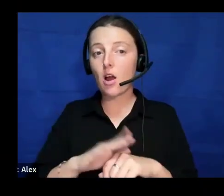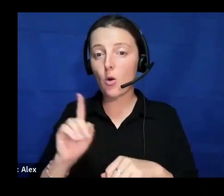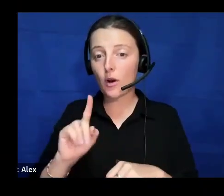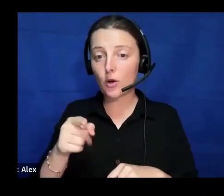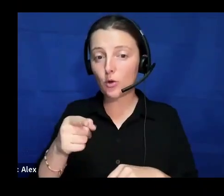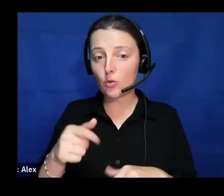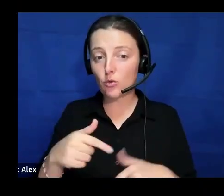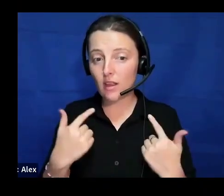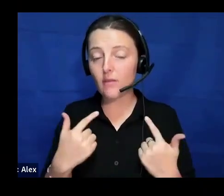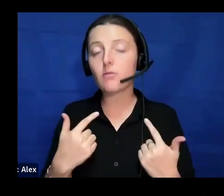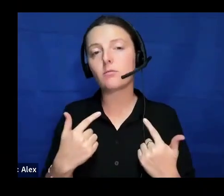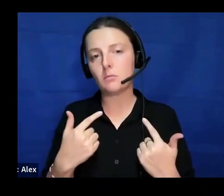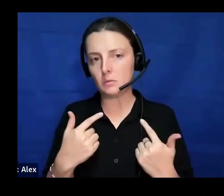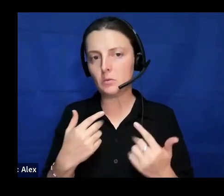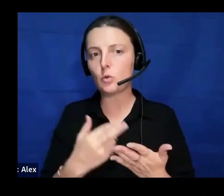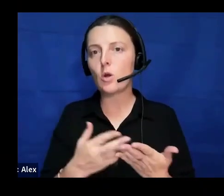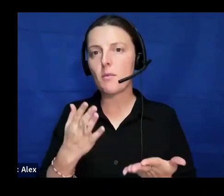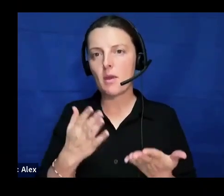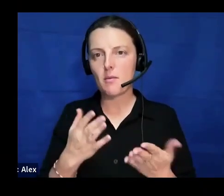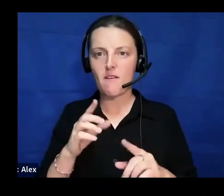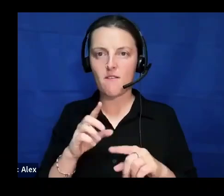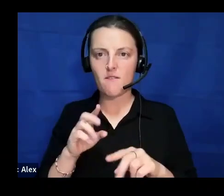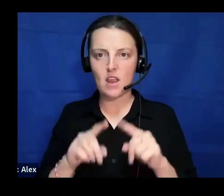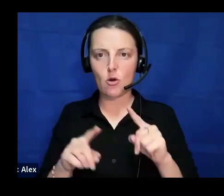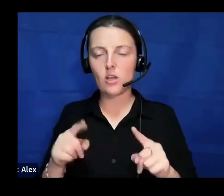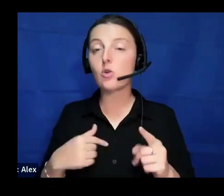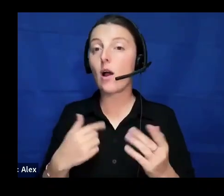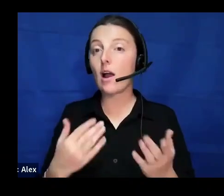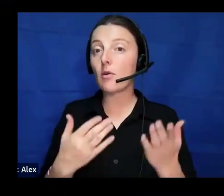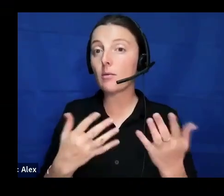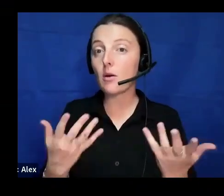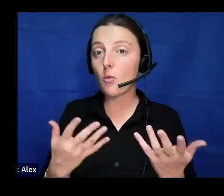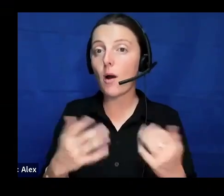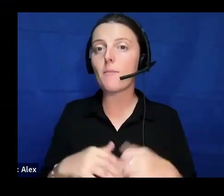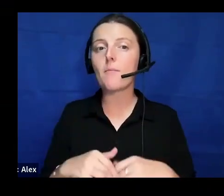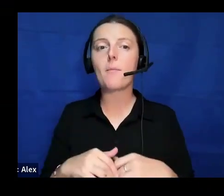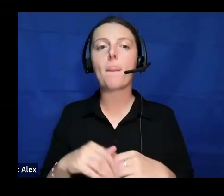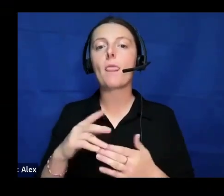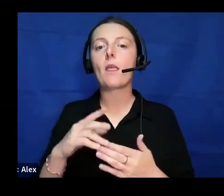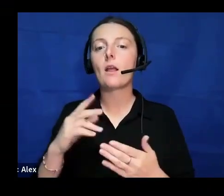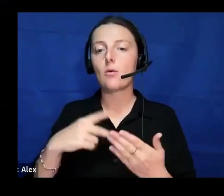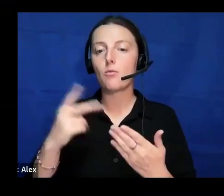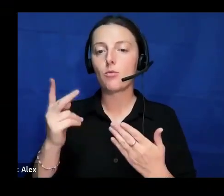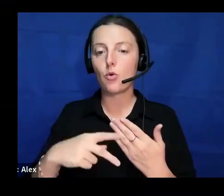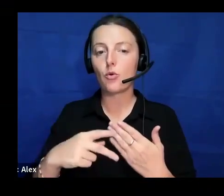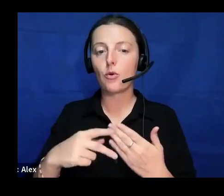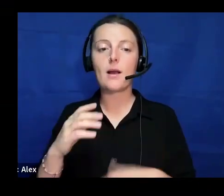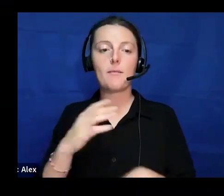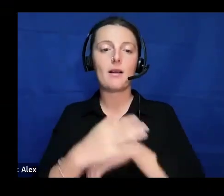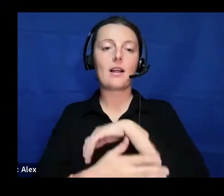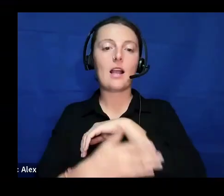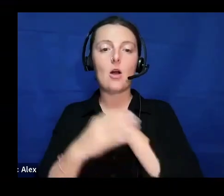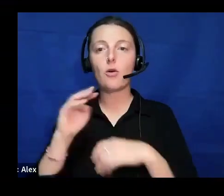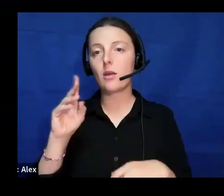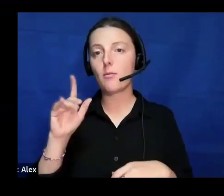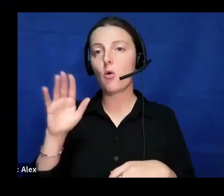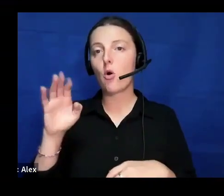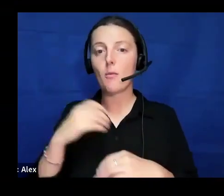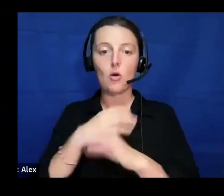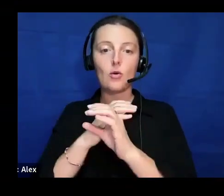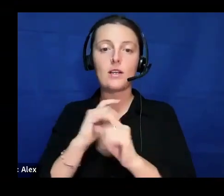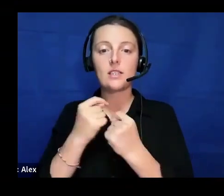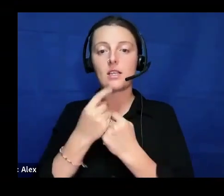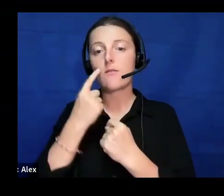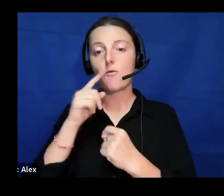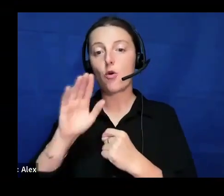is have to program the county mobile crisis team for the county you live or work in into